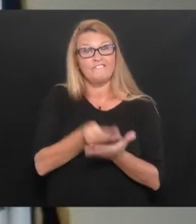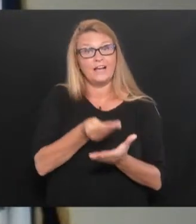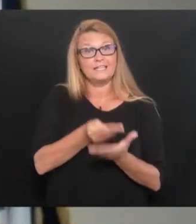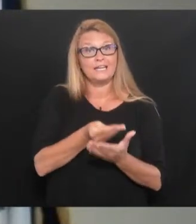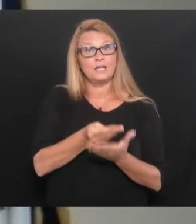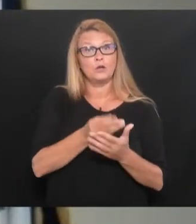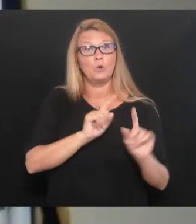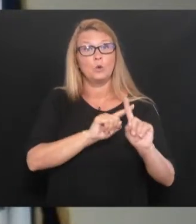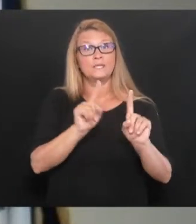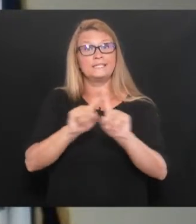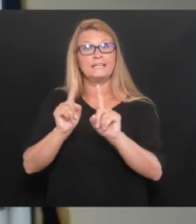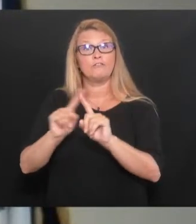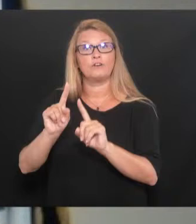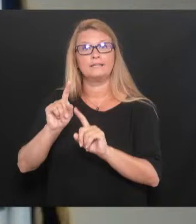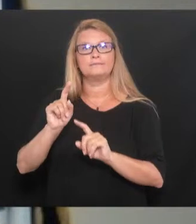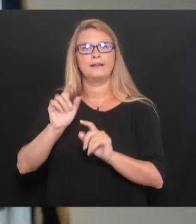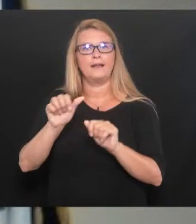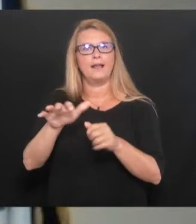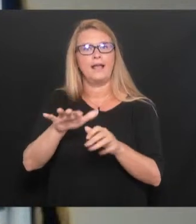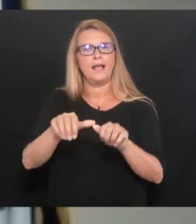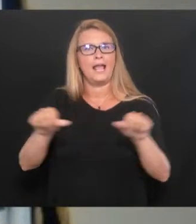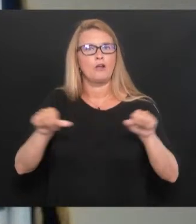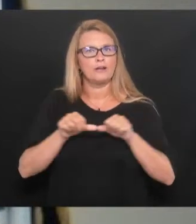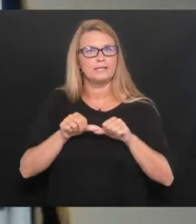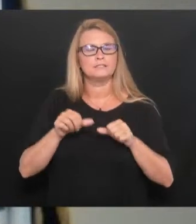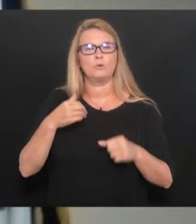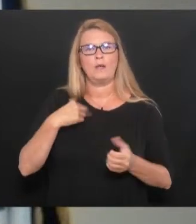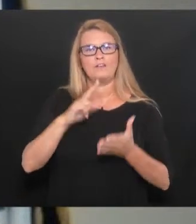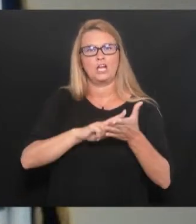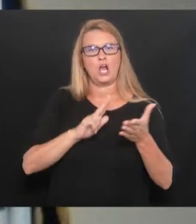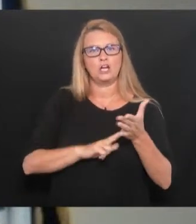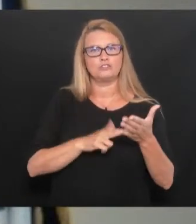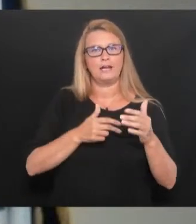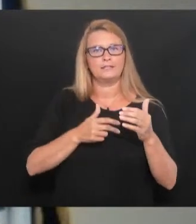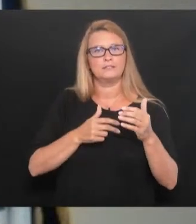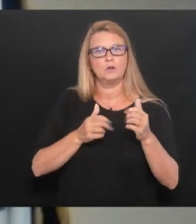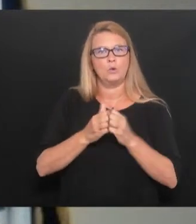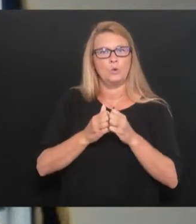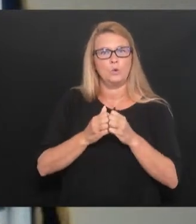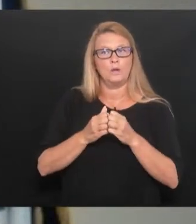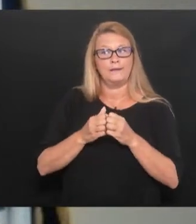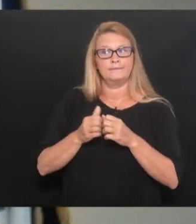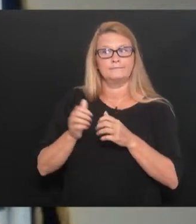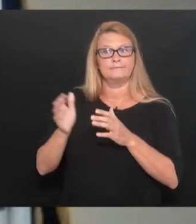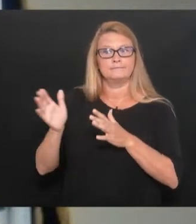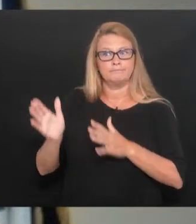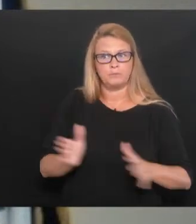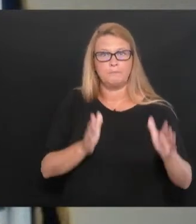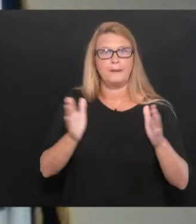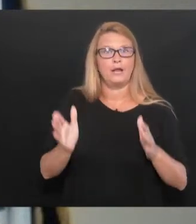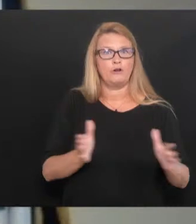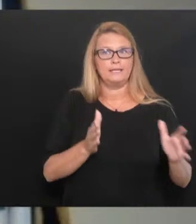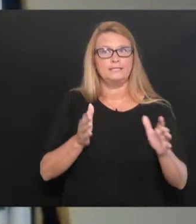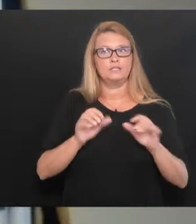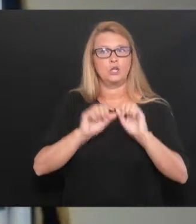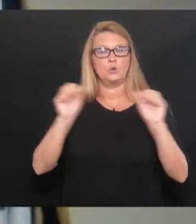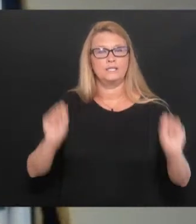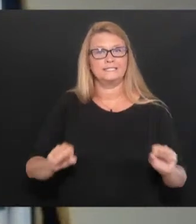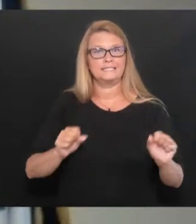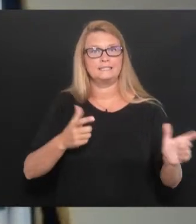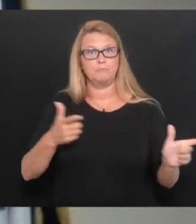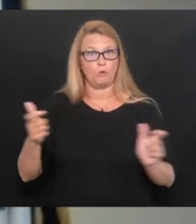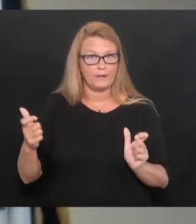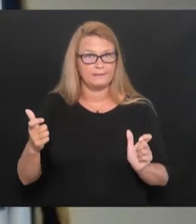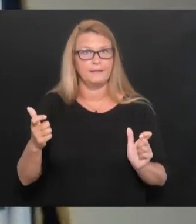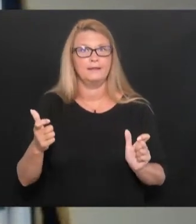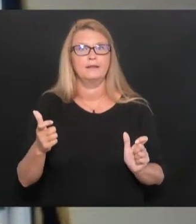various funding sources. We have a contract underway right now that we're preparing that we can move through the system very quickly. We will